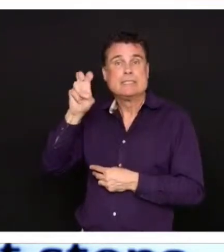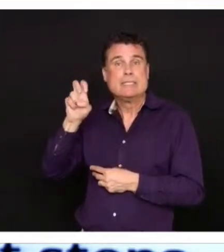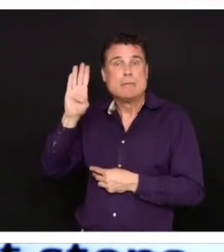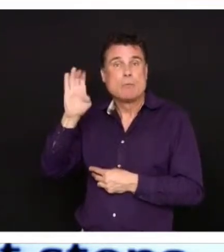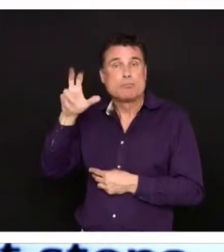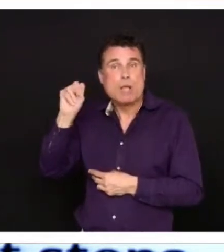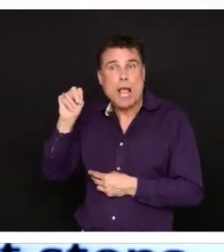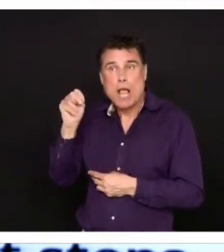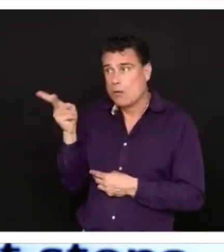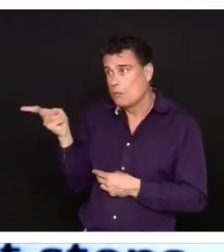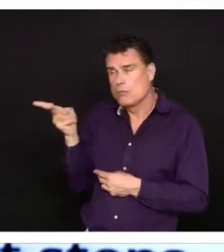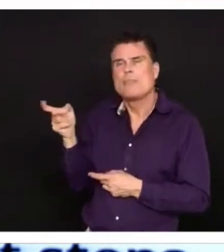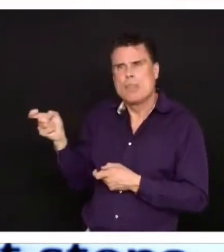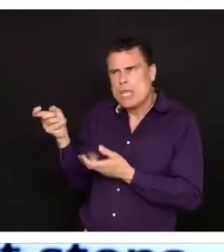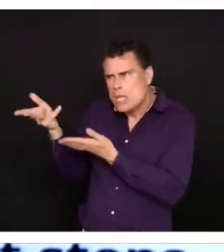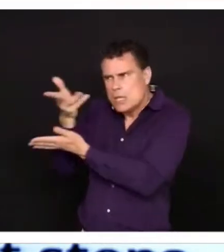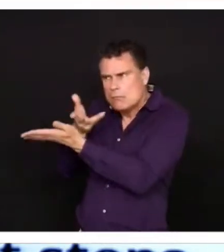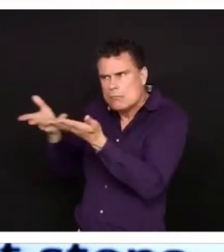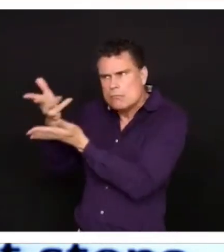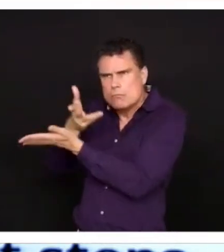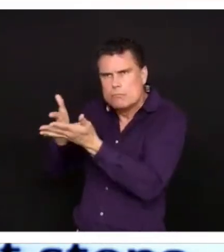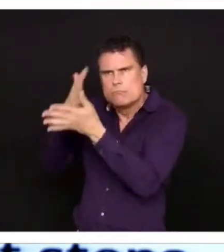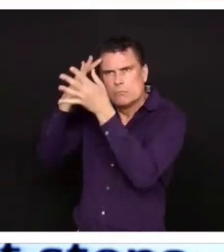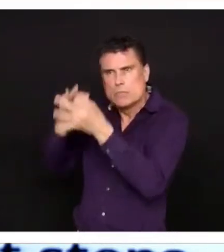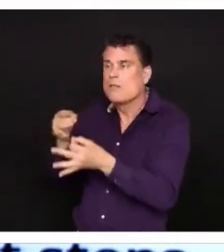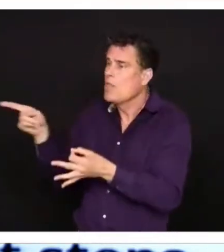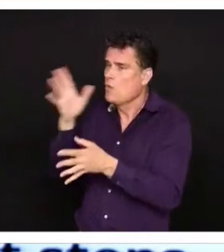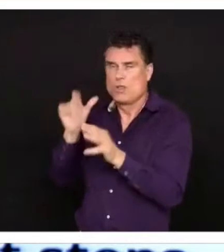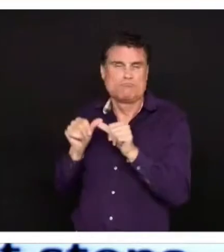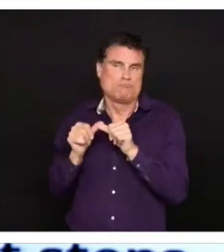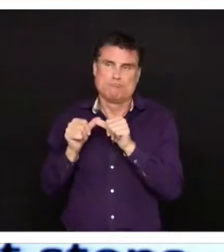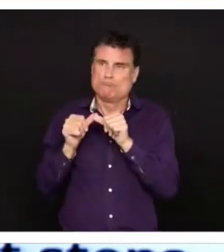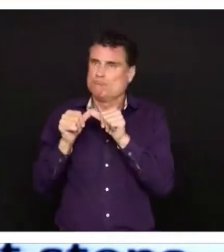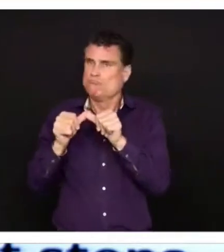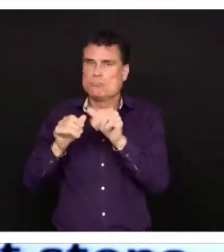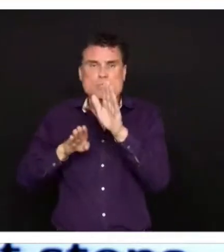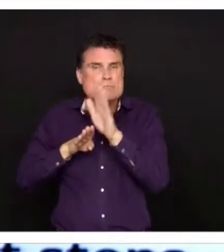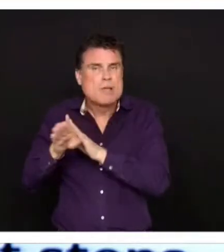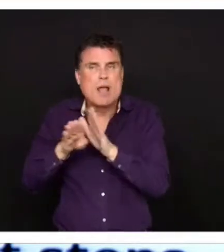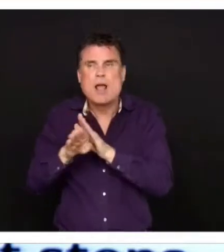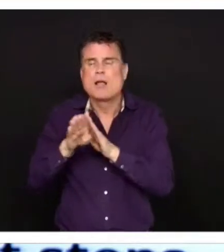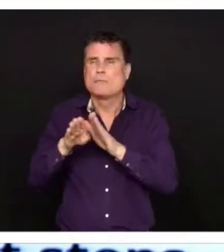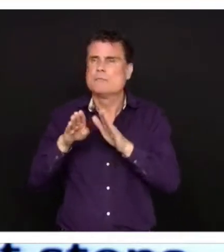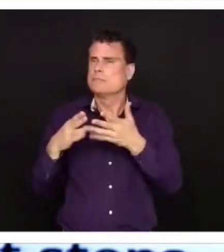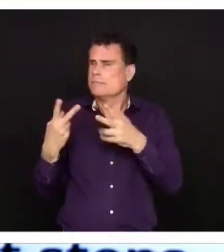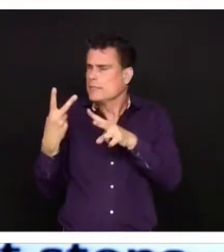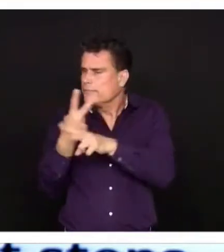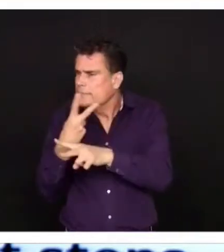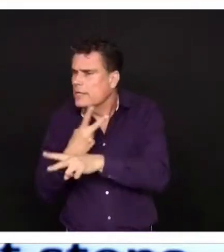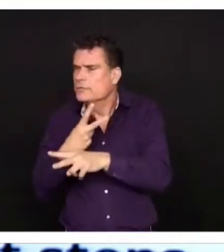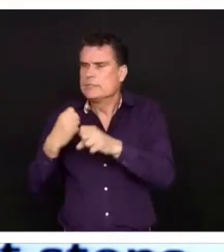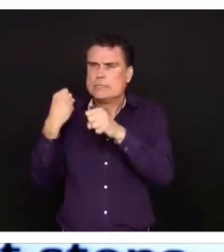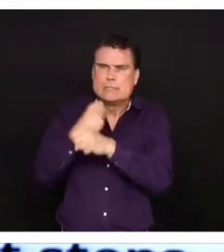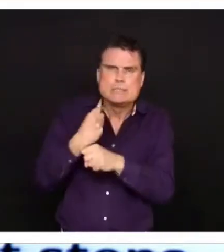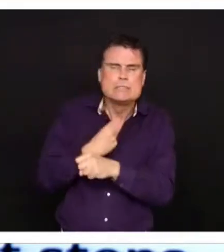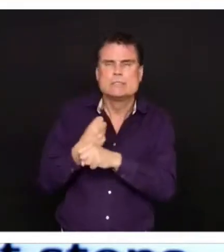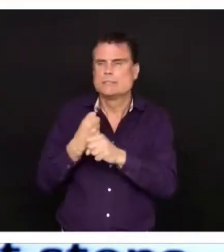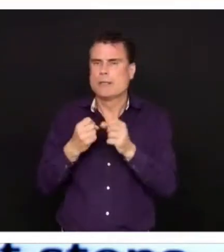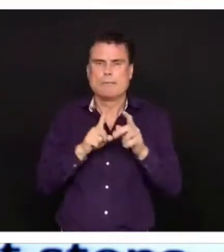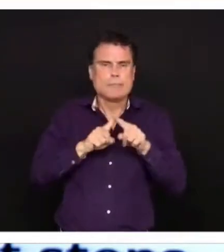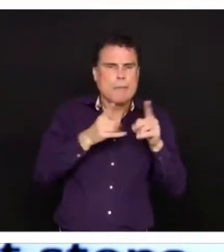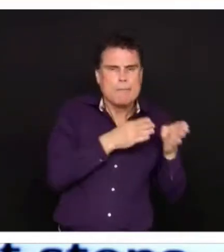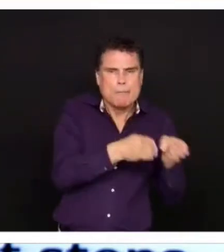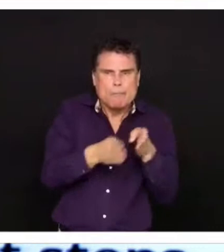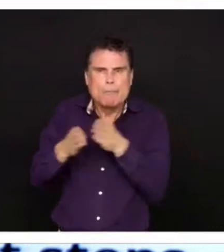more discussion, more dynamic modeling in the very early part of May, so that we can start to develop a framework. It won't be